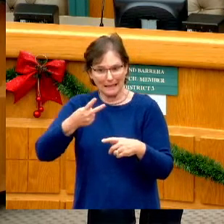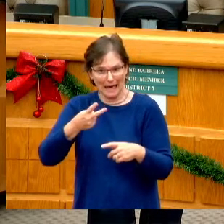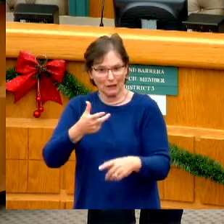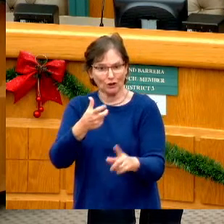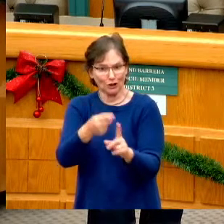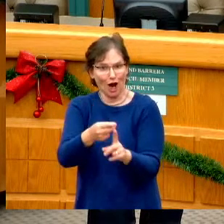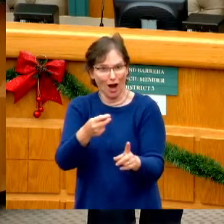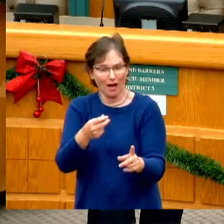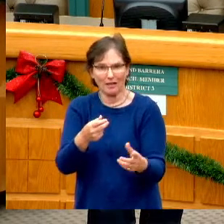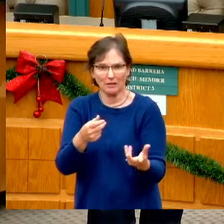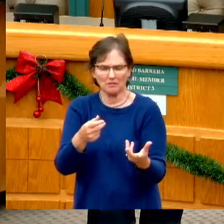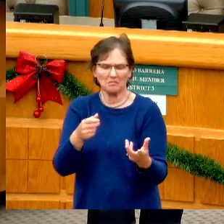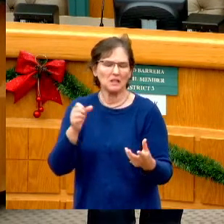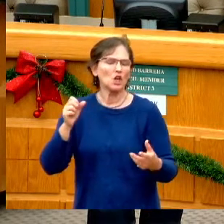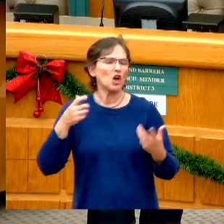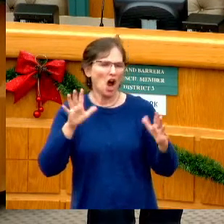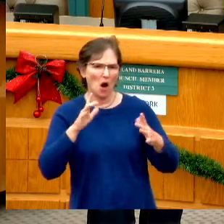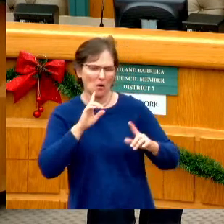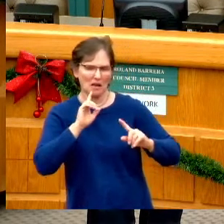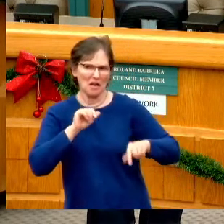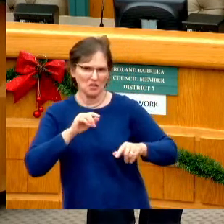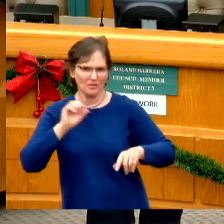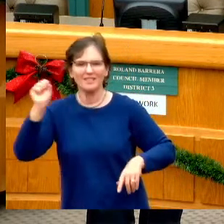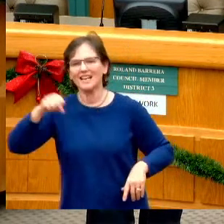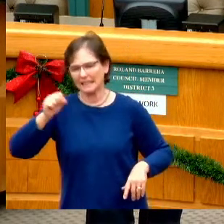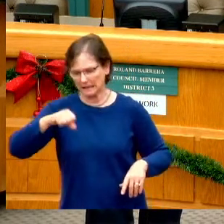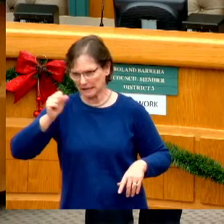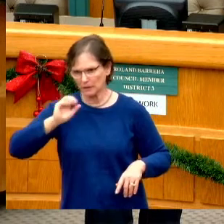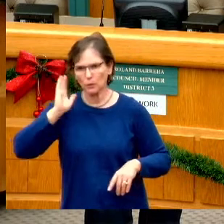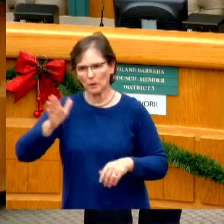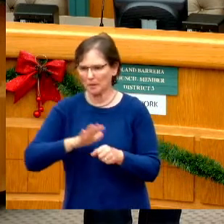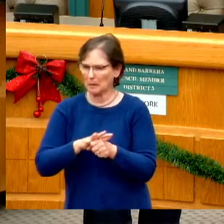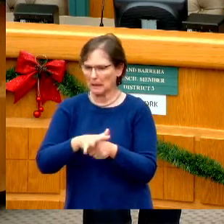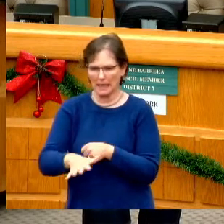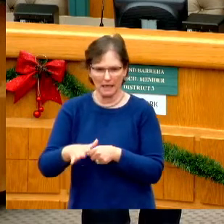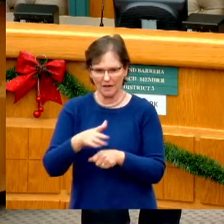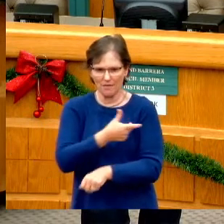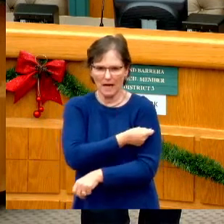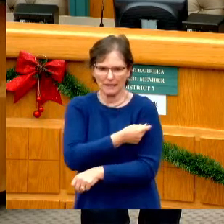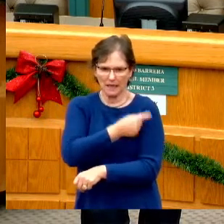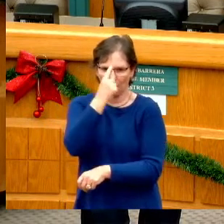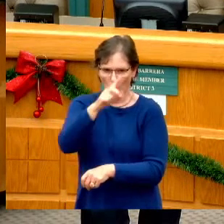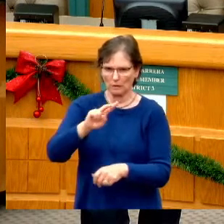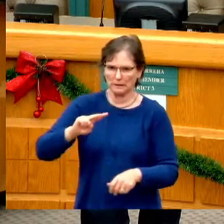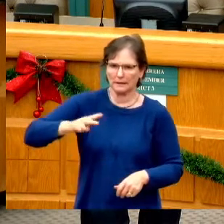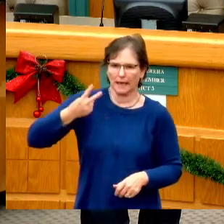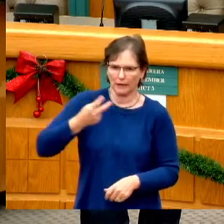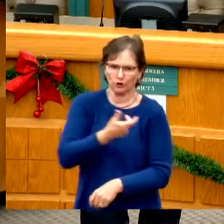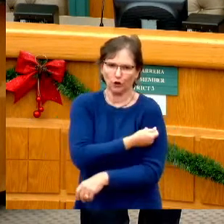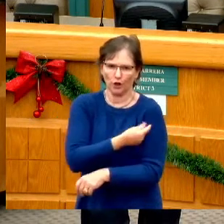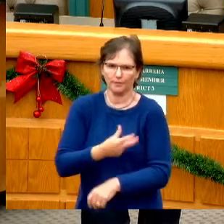yes. I think that's all I've got. Anybody else? Thank you. Thank you.